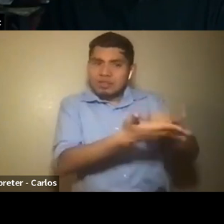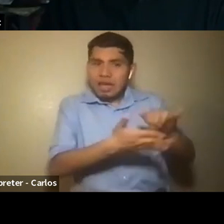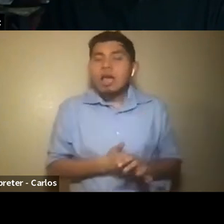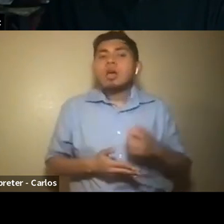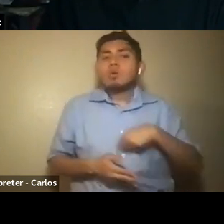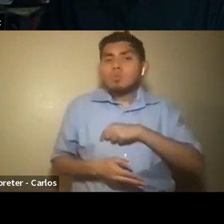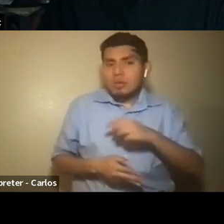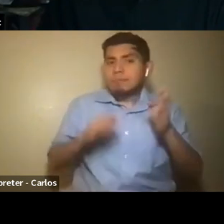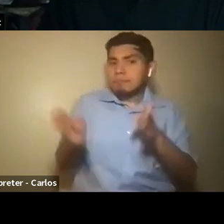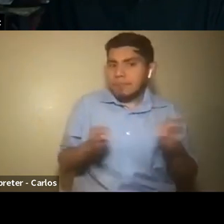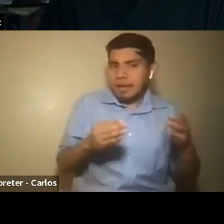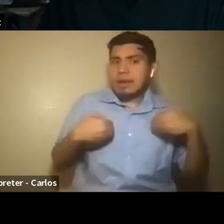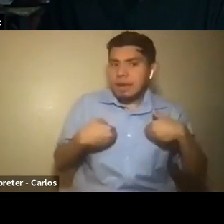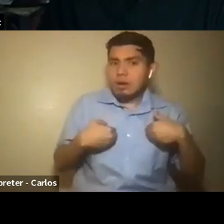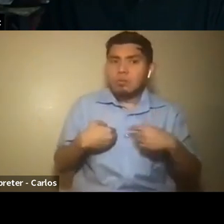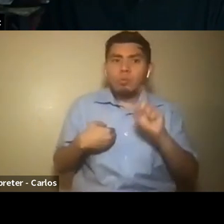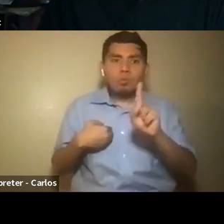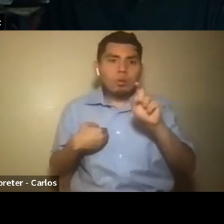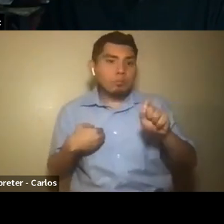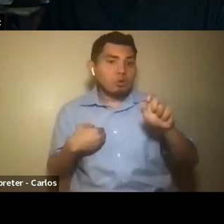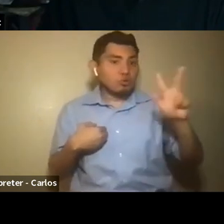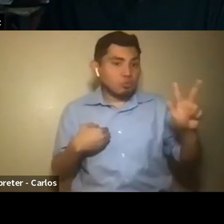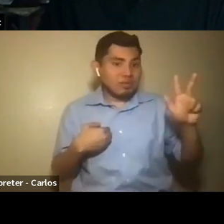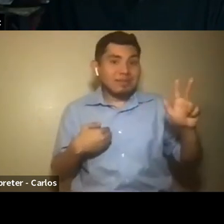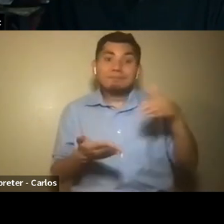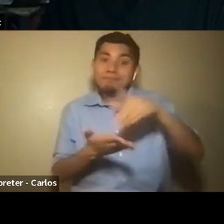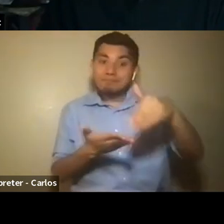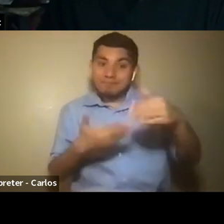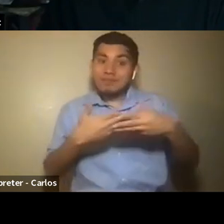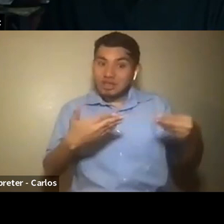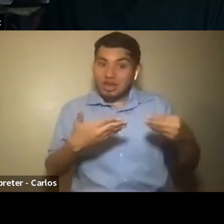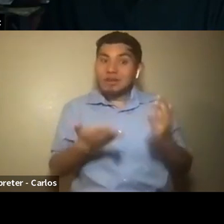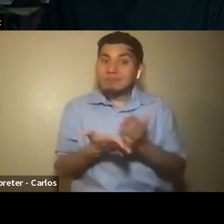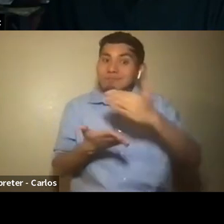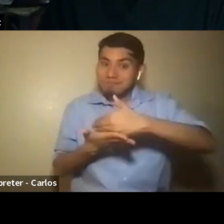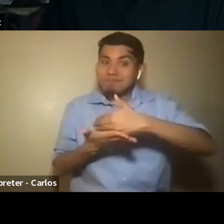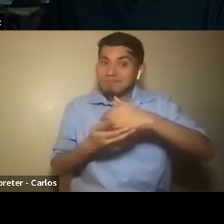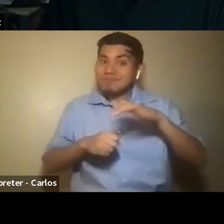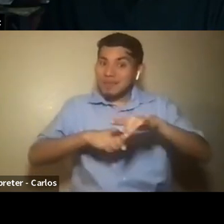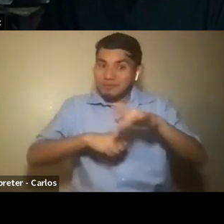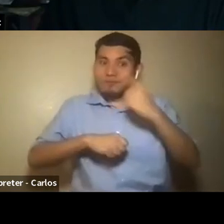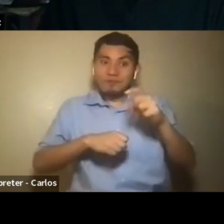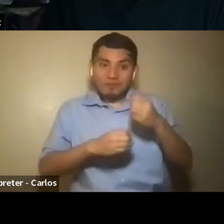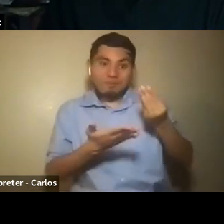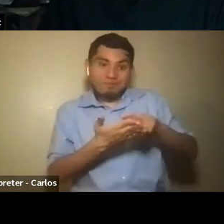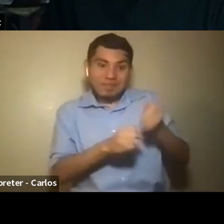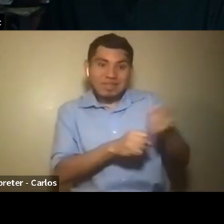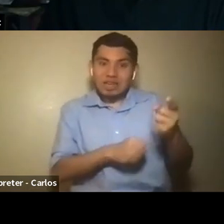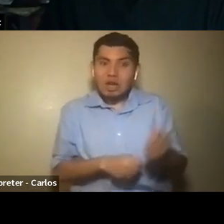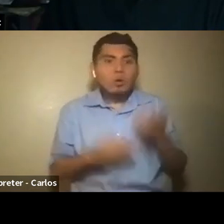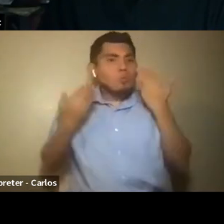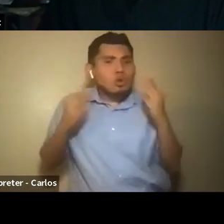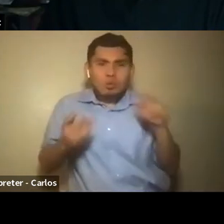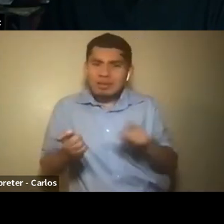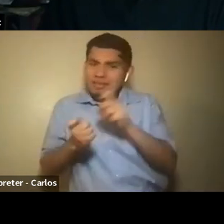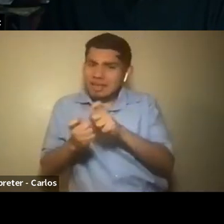have just about $1.3 million in available CDBG funding for next year. We don't currently know for certain that